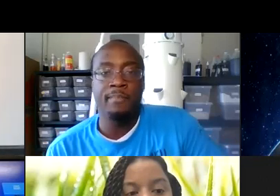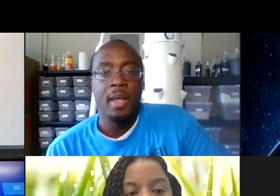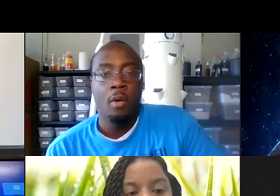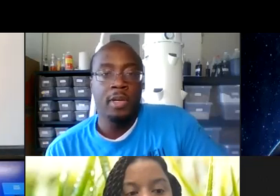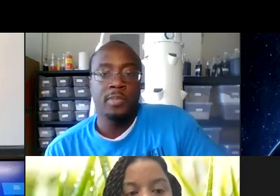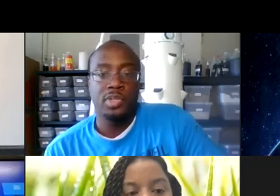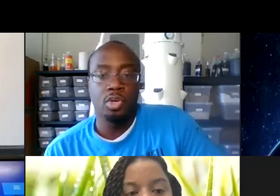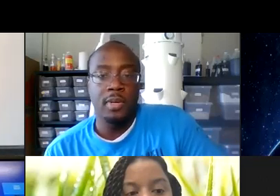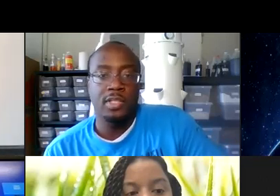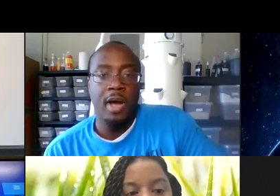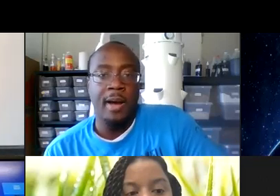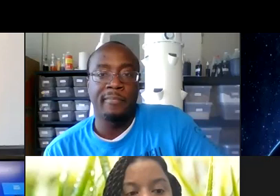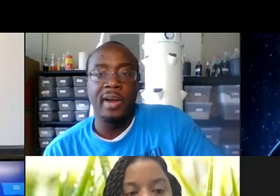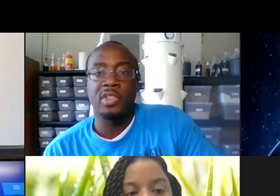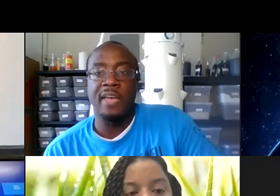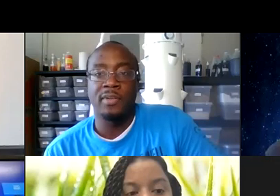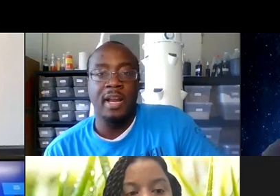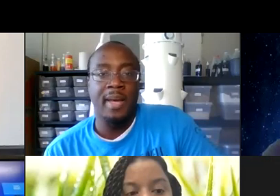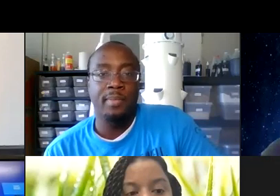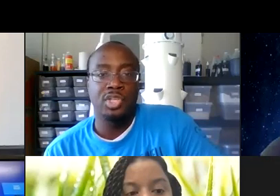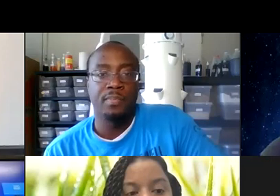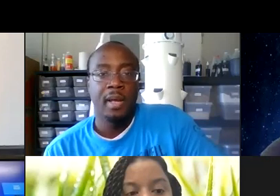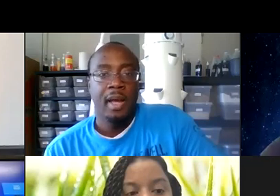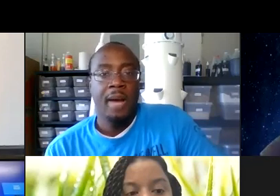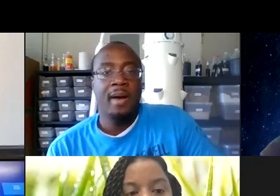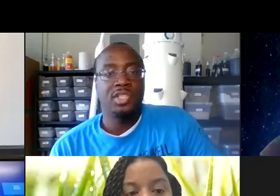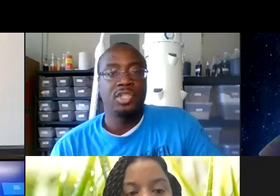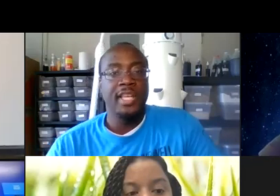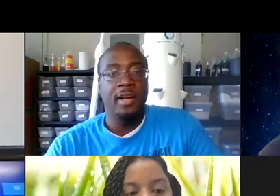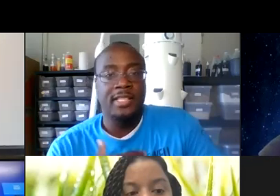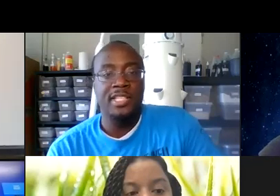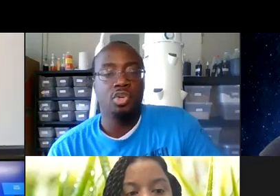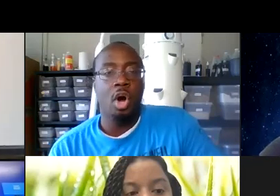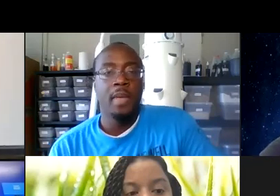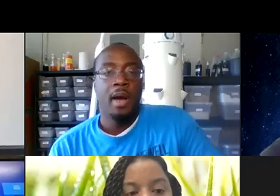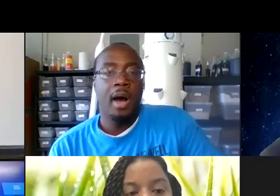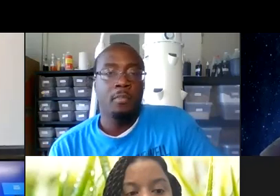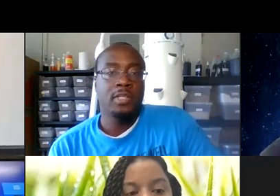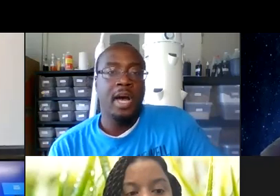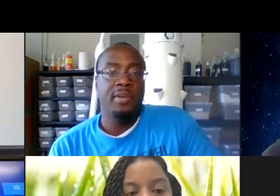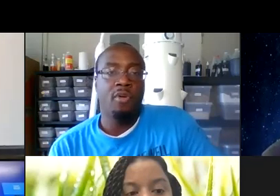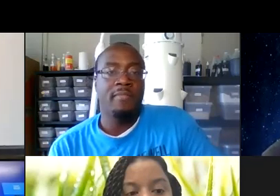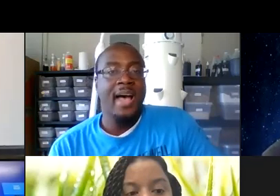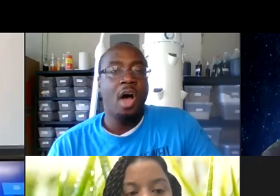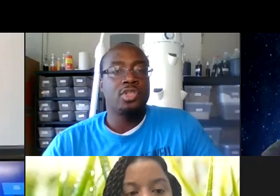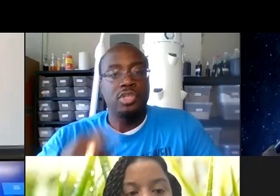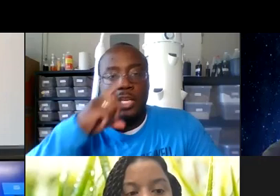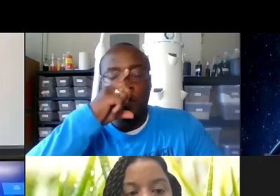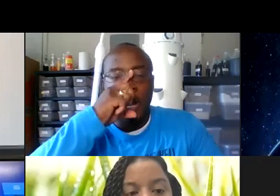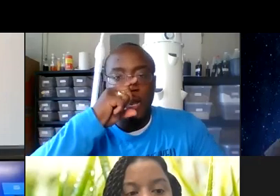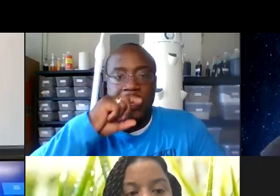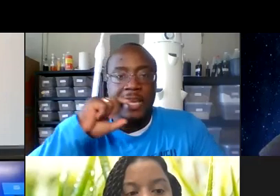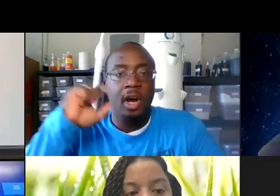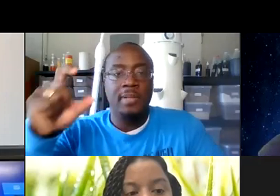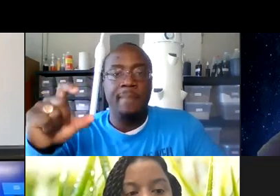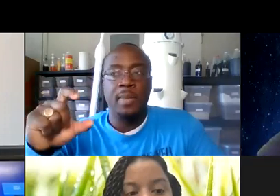ground to help with this pursuit. And so I'm very thankful that I'm able to come out to still assist you all. What's coming forward, I also send